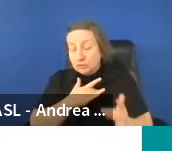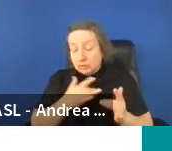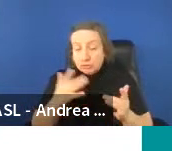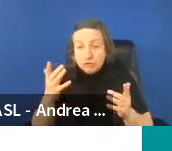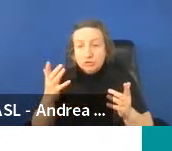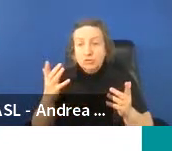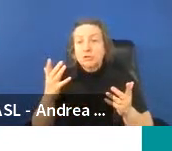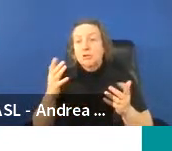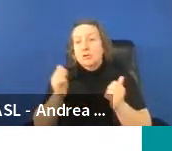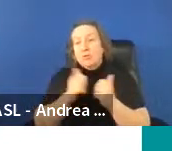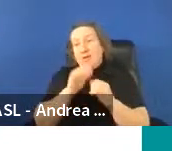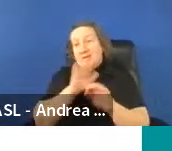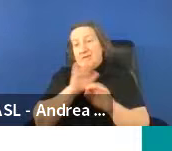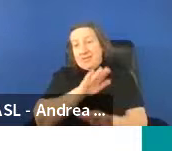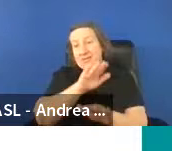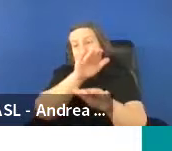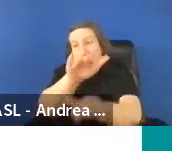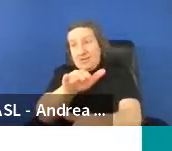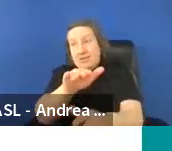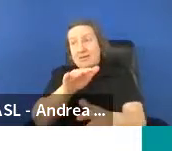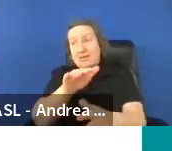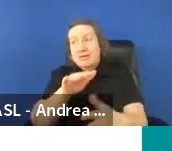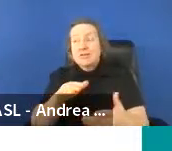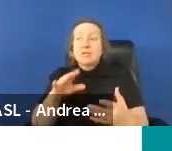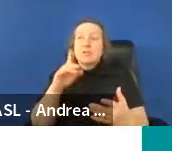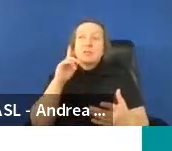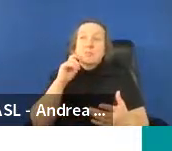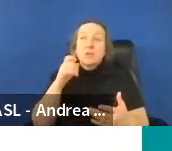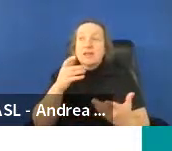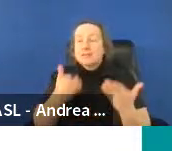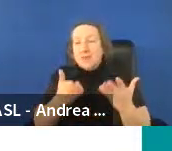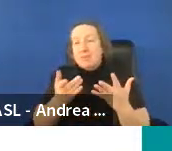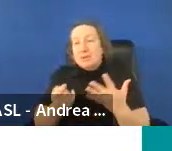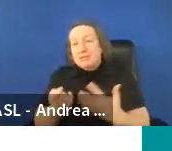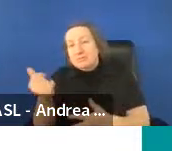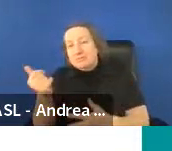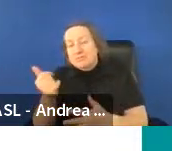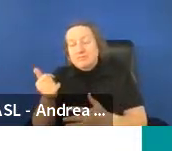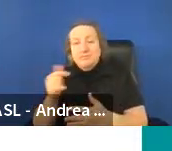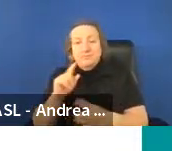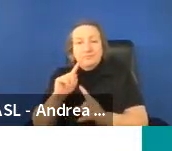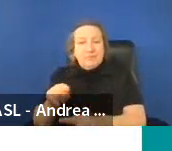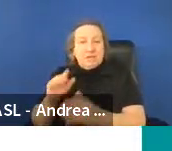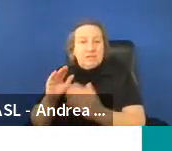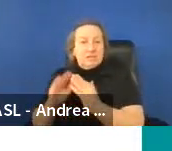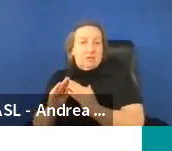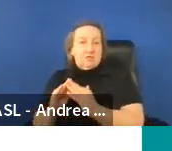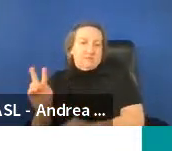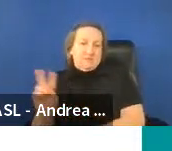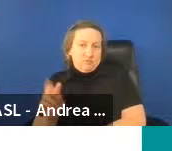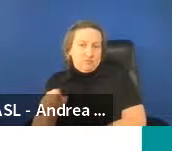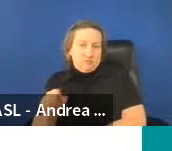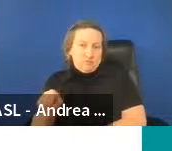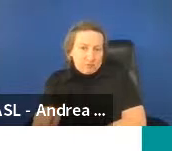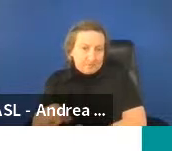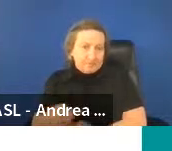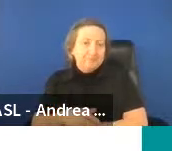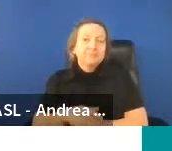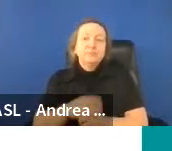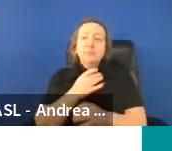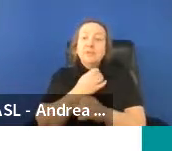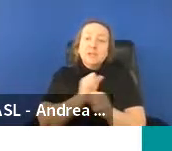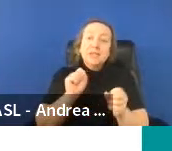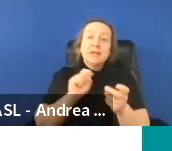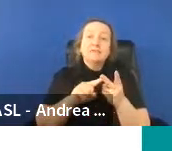that configuration around possible removal of connections to downtown Vancouver. Safety, noise,